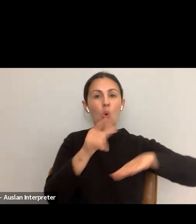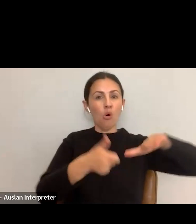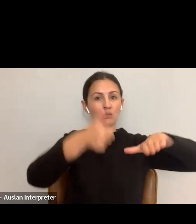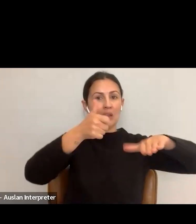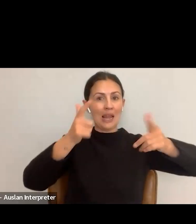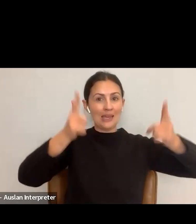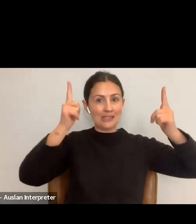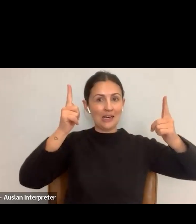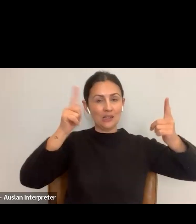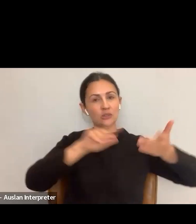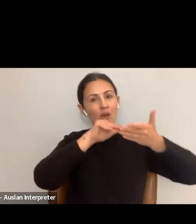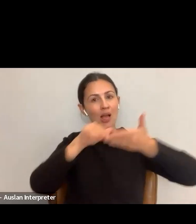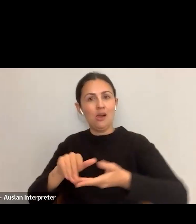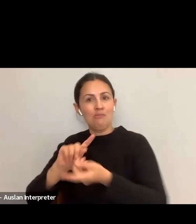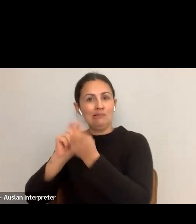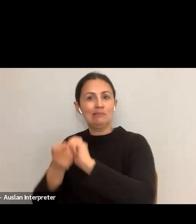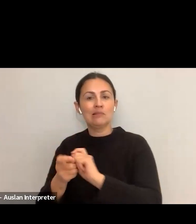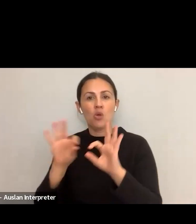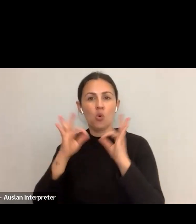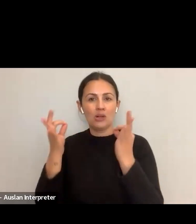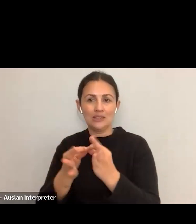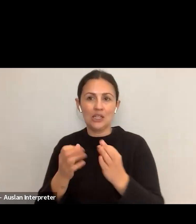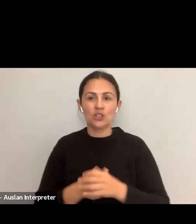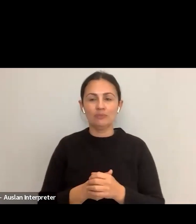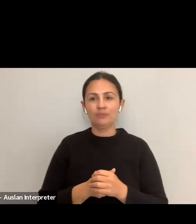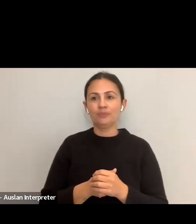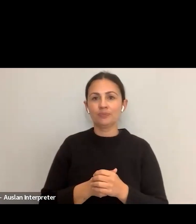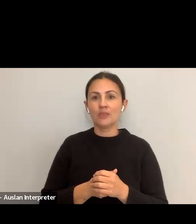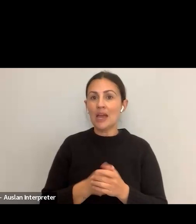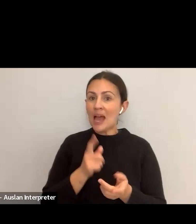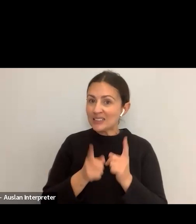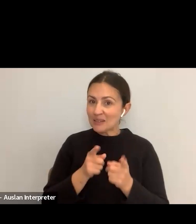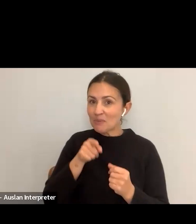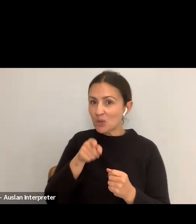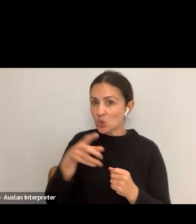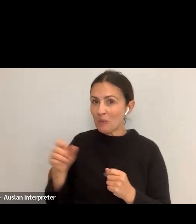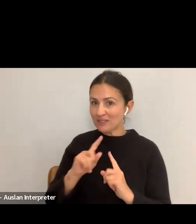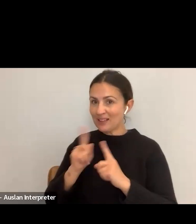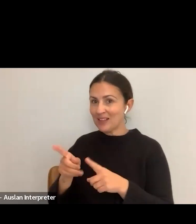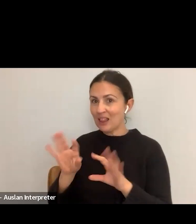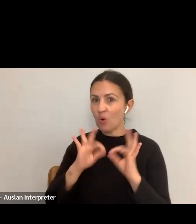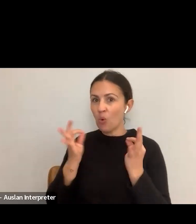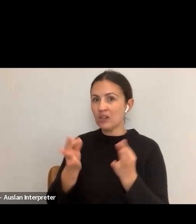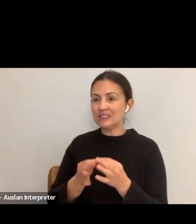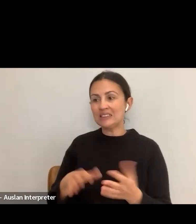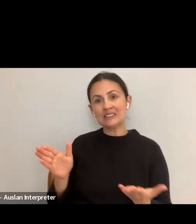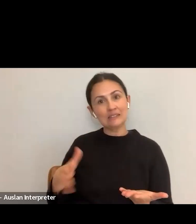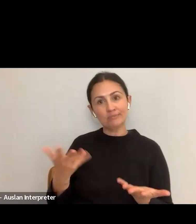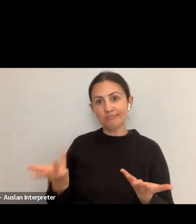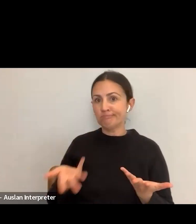organizations sit with the discomfort of knowing that the way that they've been doing things, the way that they have been